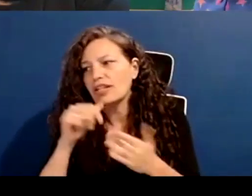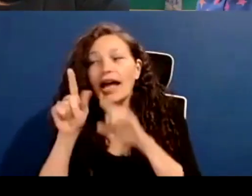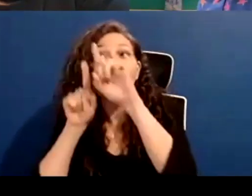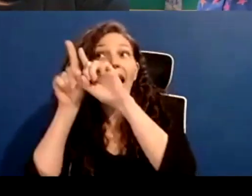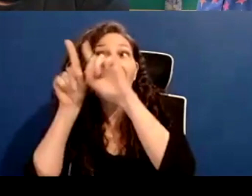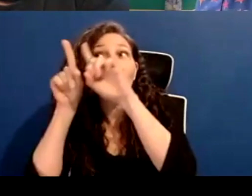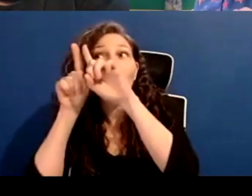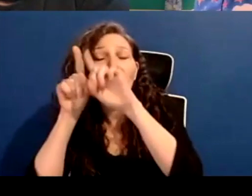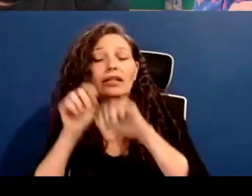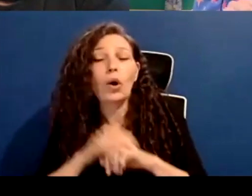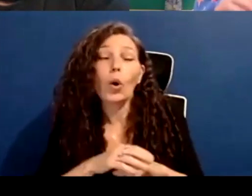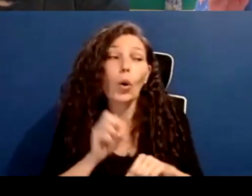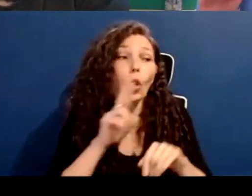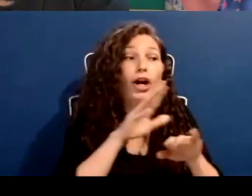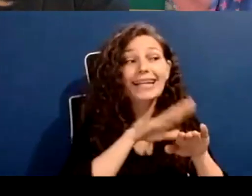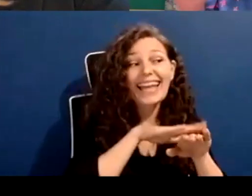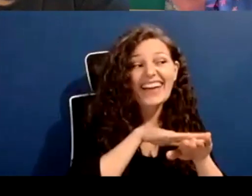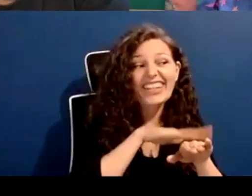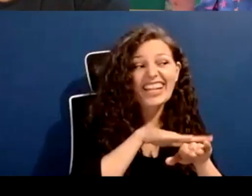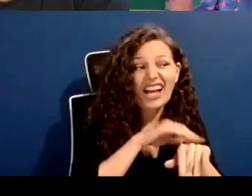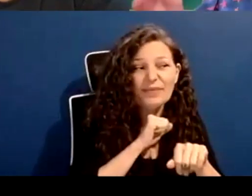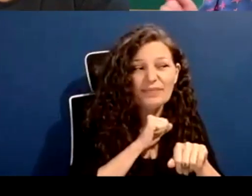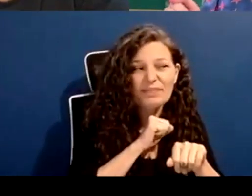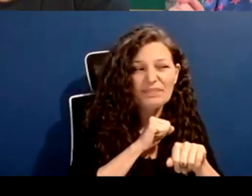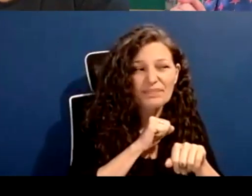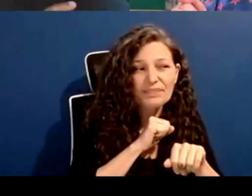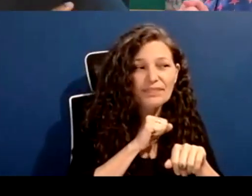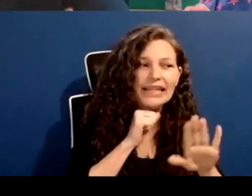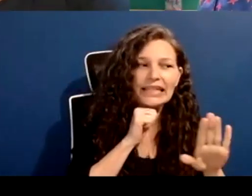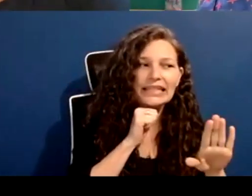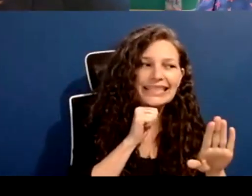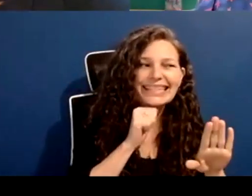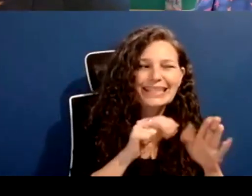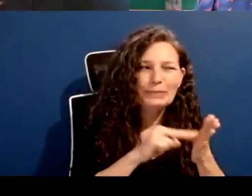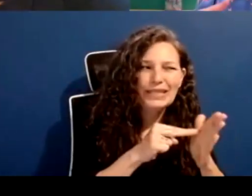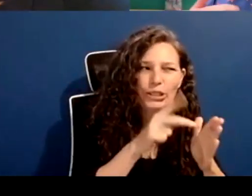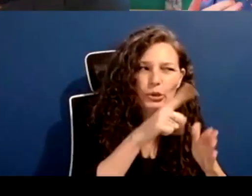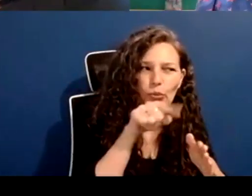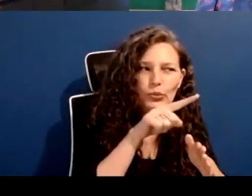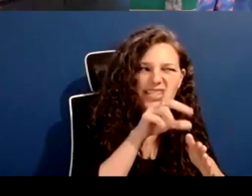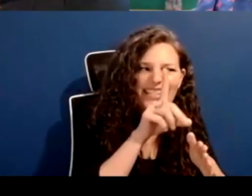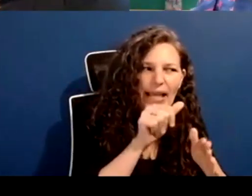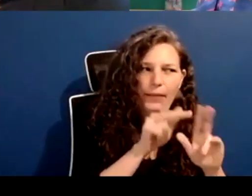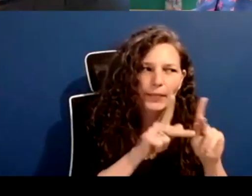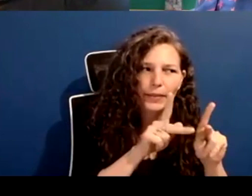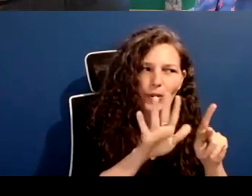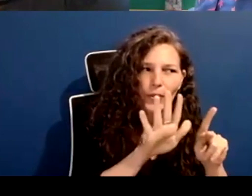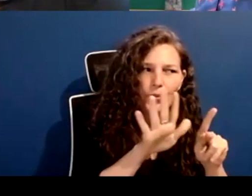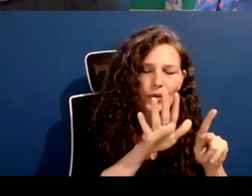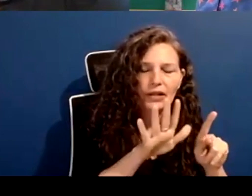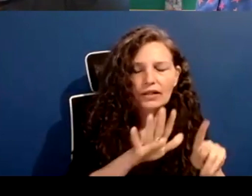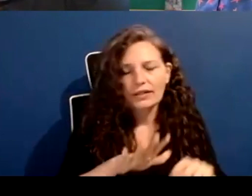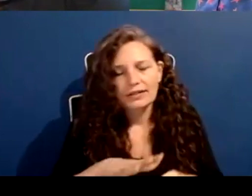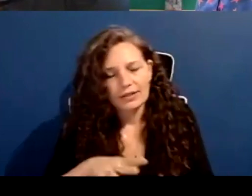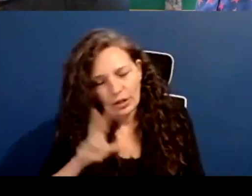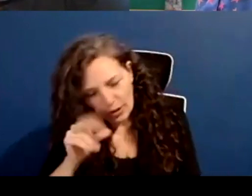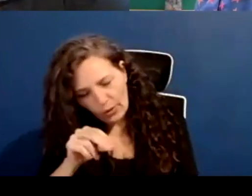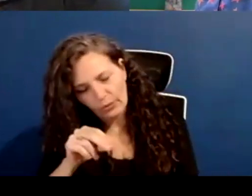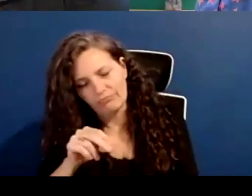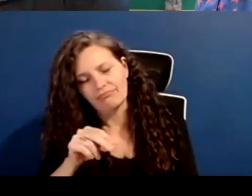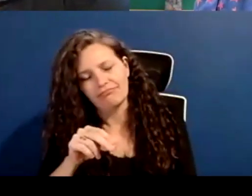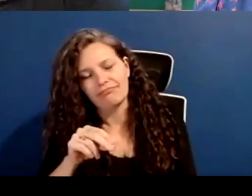a caveat saying, oh, no, not us disabled folks. And while that was not my experience